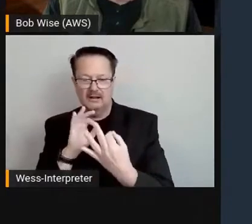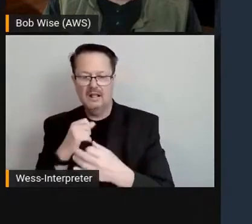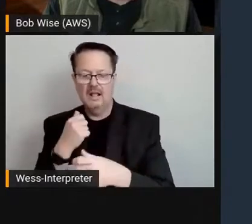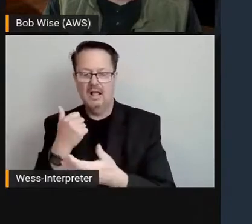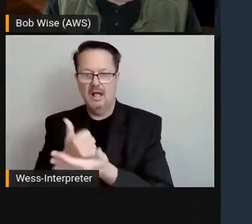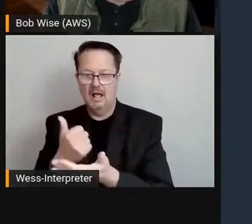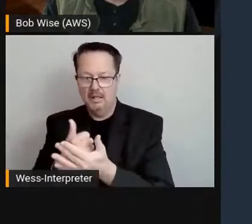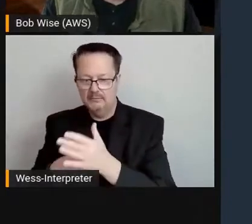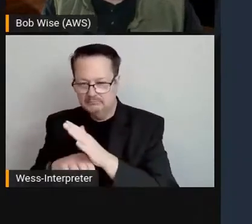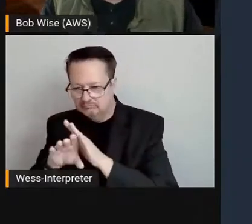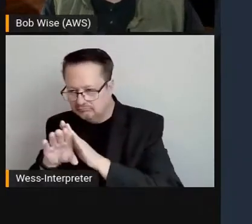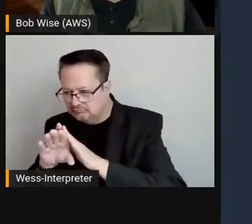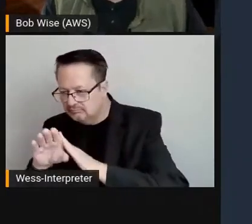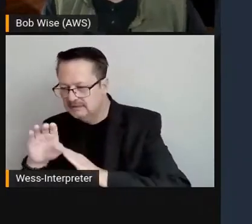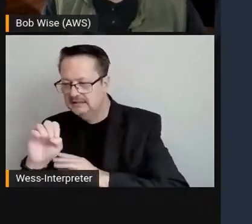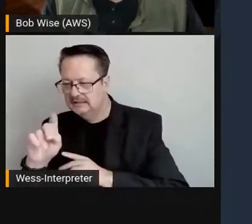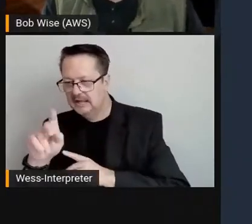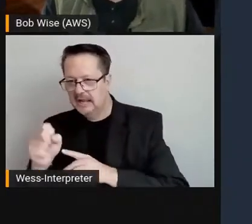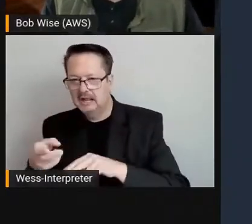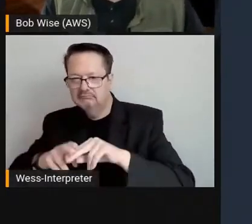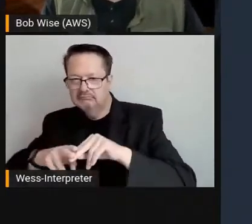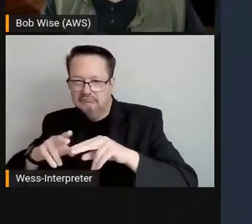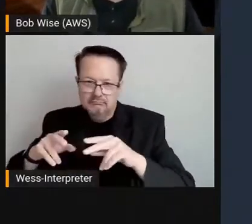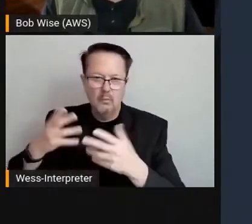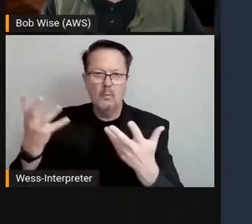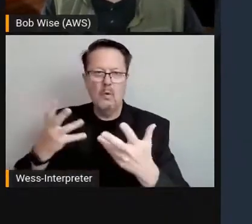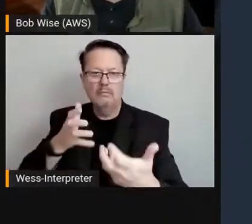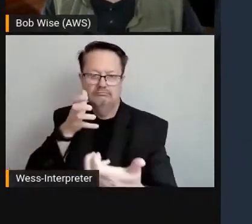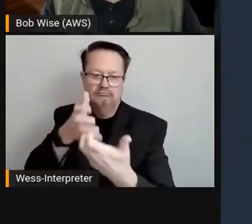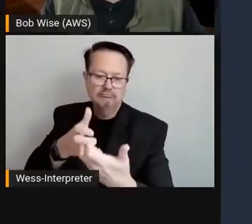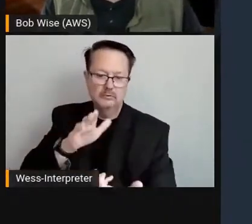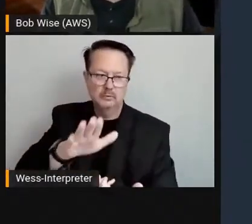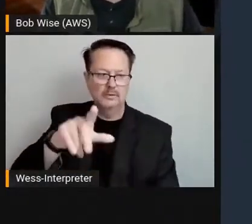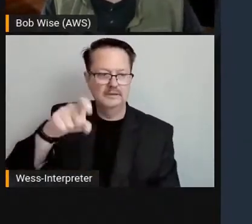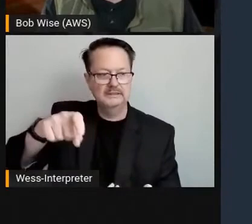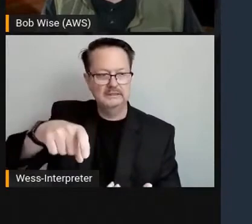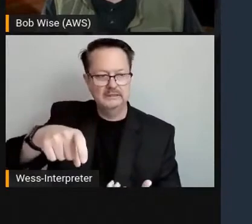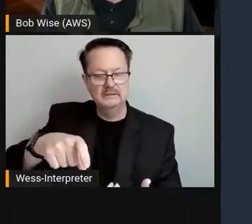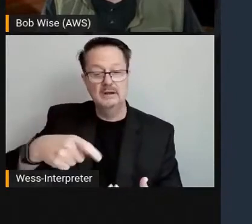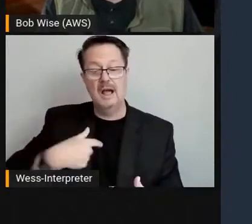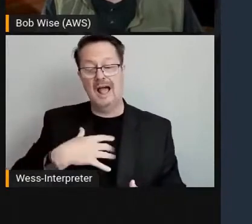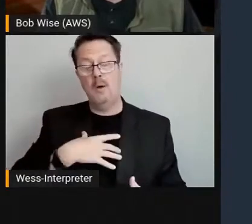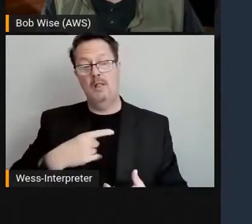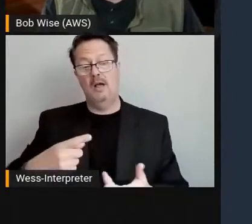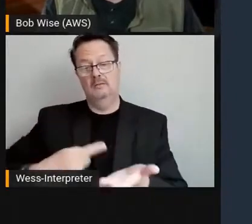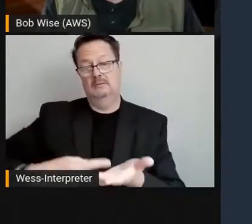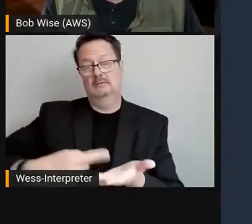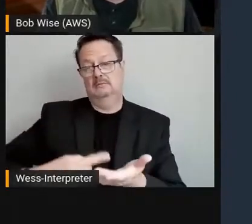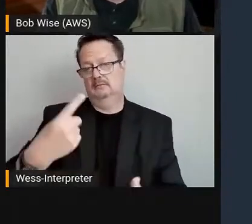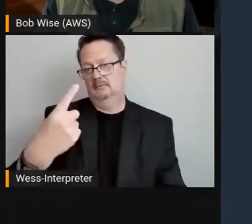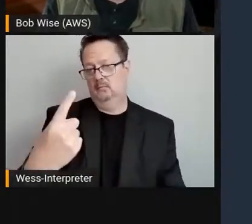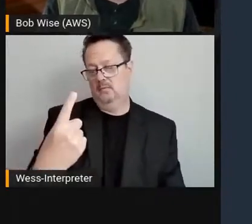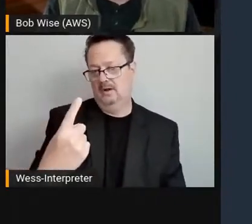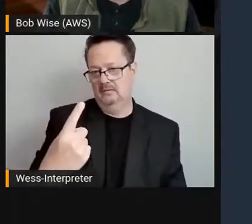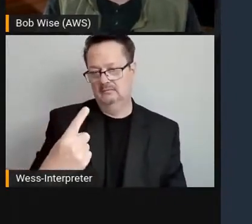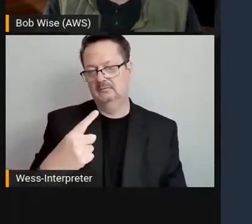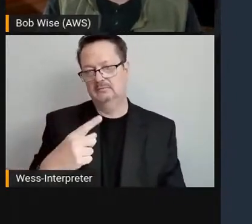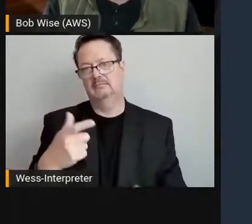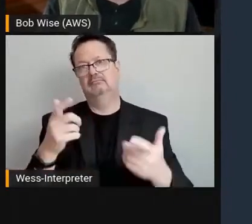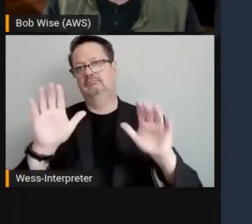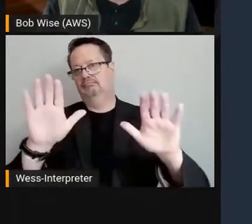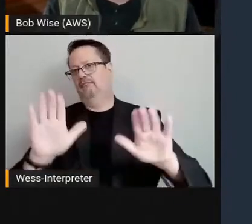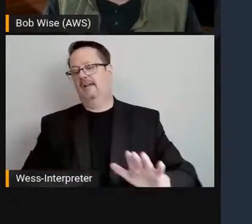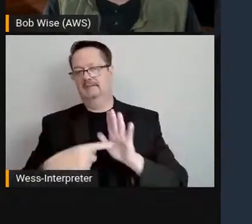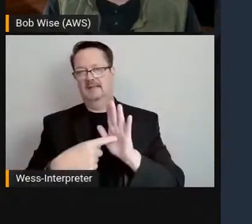build EKS to be what it is that you need. But I'd like to talk about one great example of